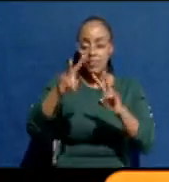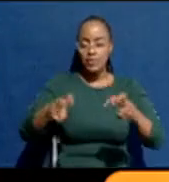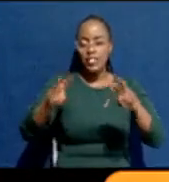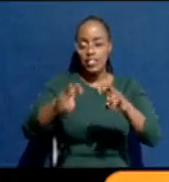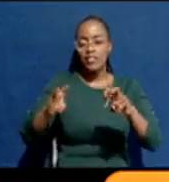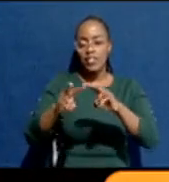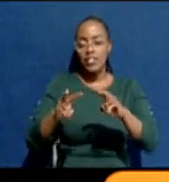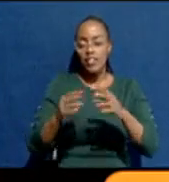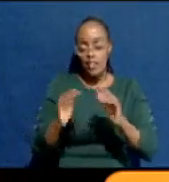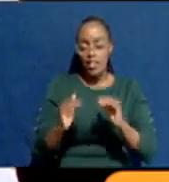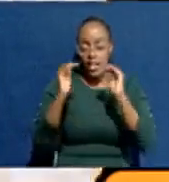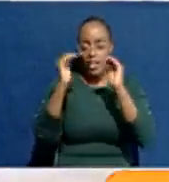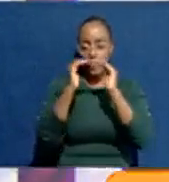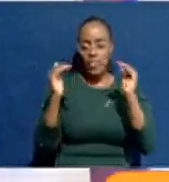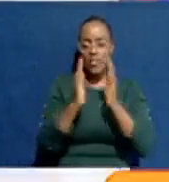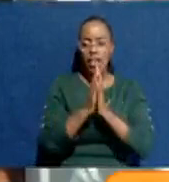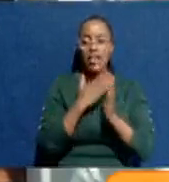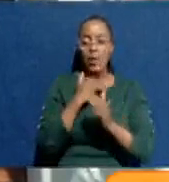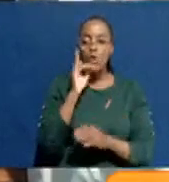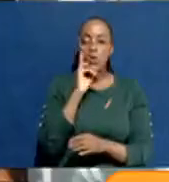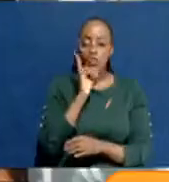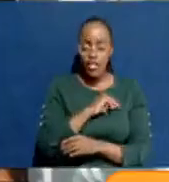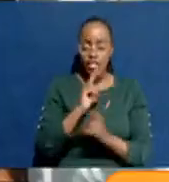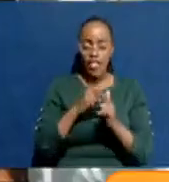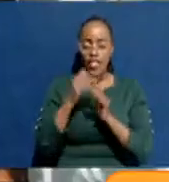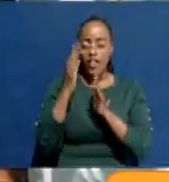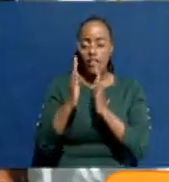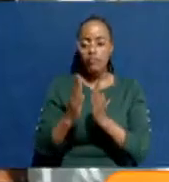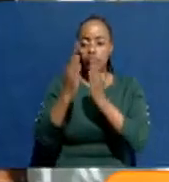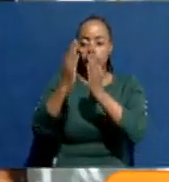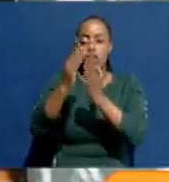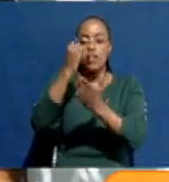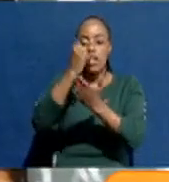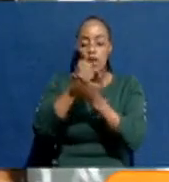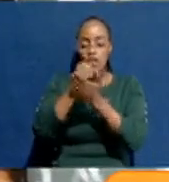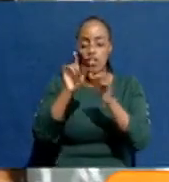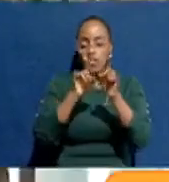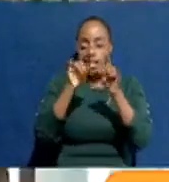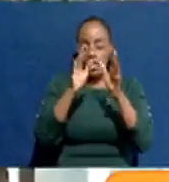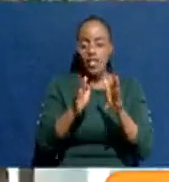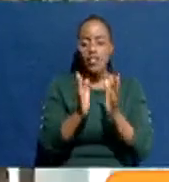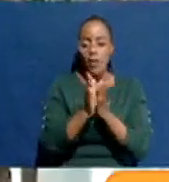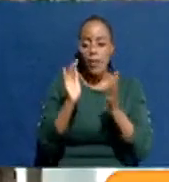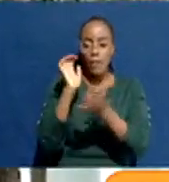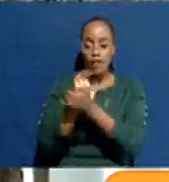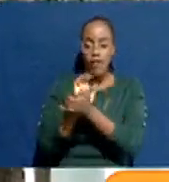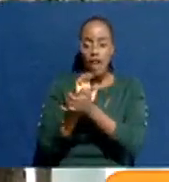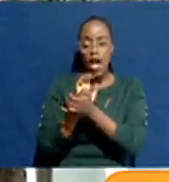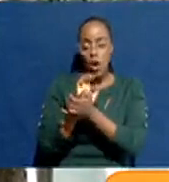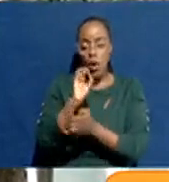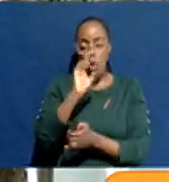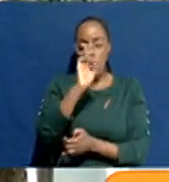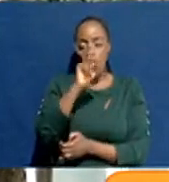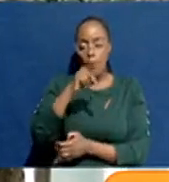investigations is at an advanced stage, and once complete, the file will be forwarded to the Office of the Director of Public Prosecutions, or DPP,